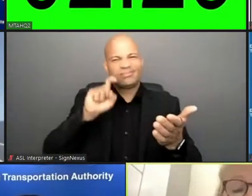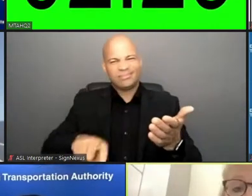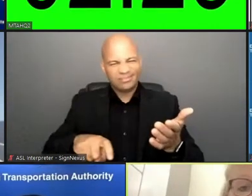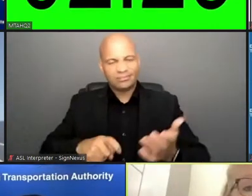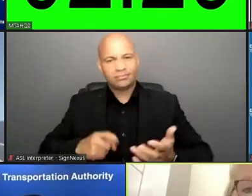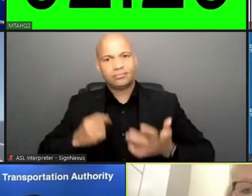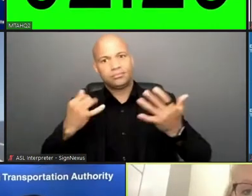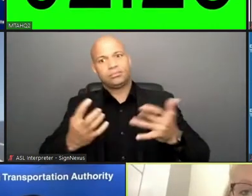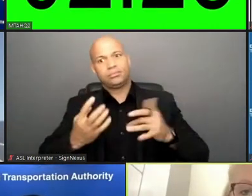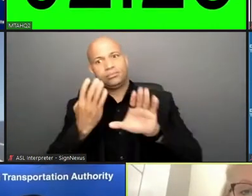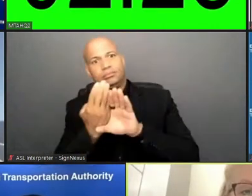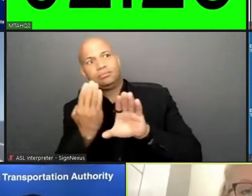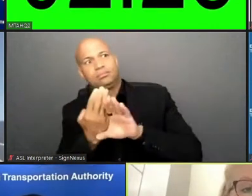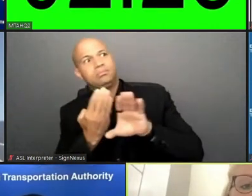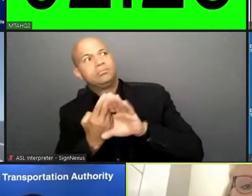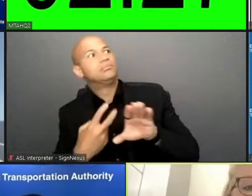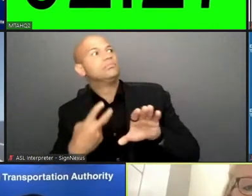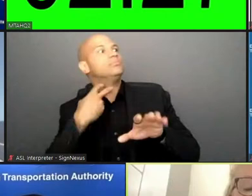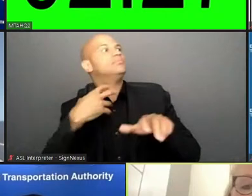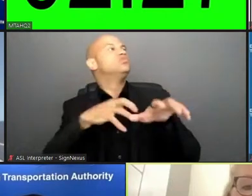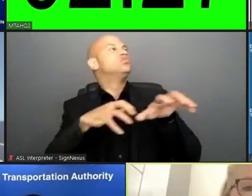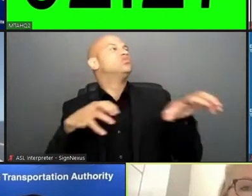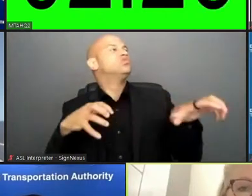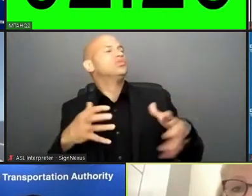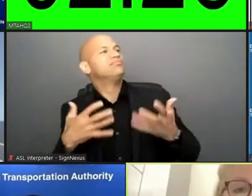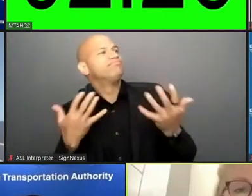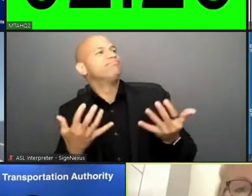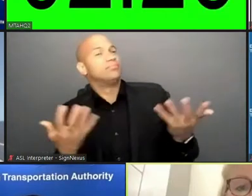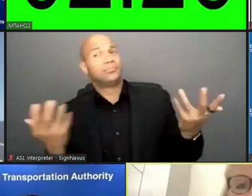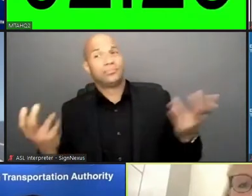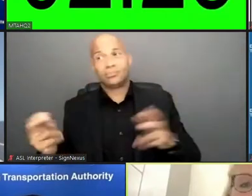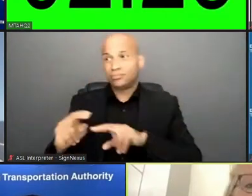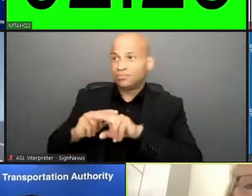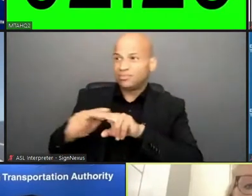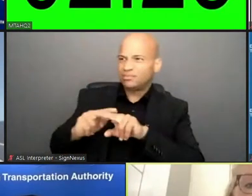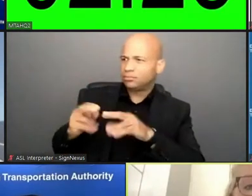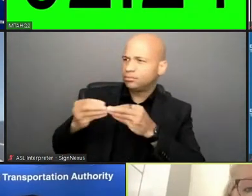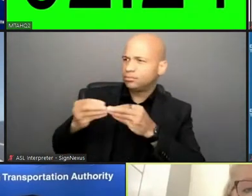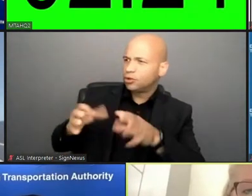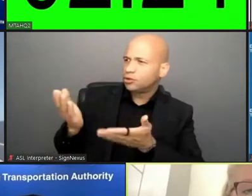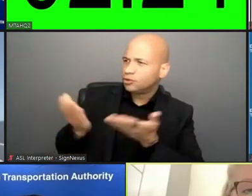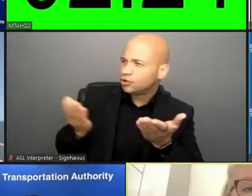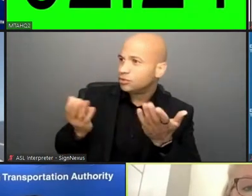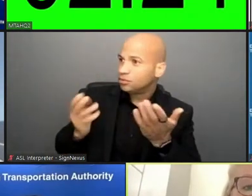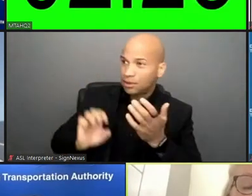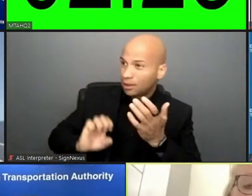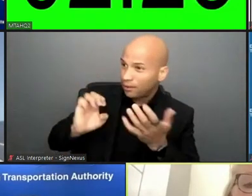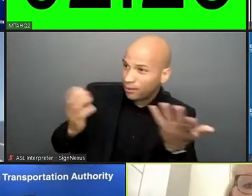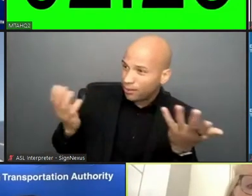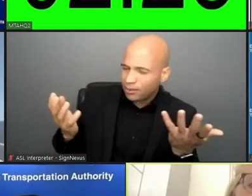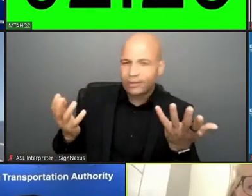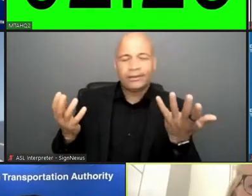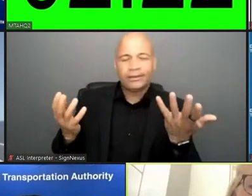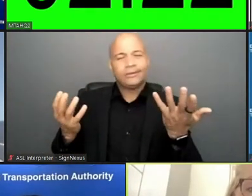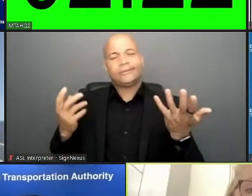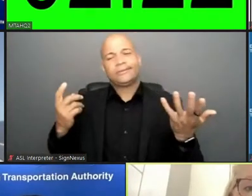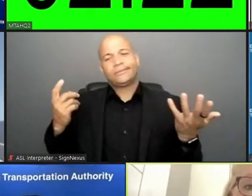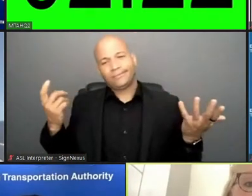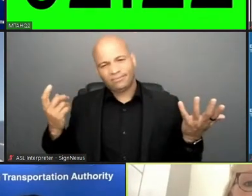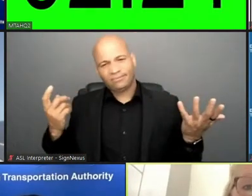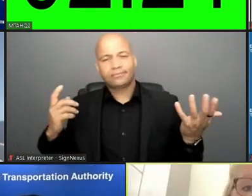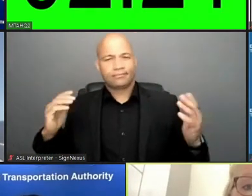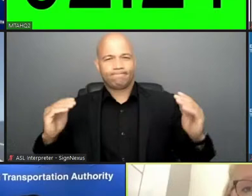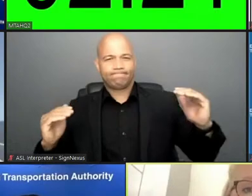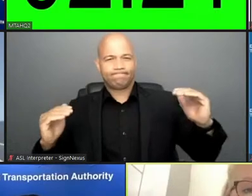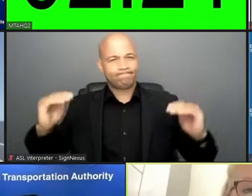for a bus that is stuck in traffic congestion or a Subway that has lost service or has no elevator access this is about rebalancing the